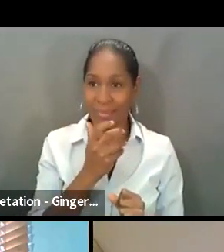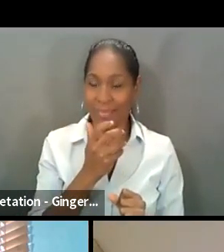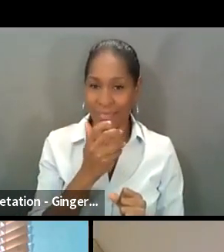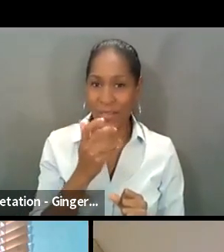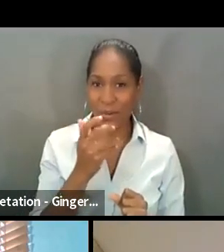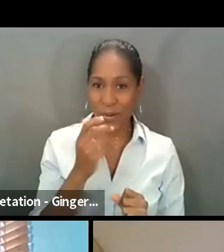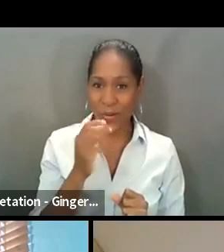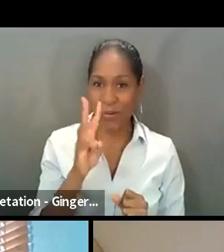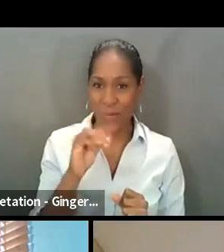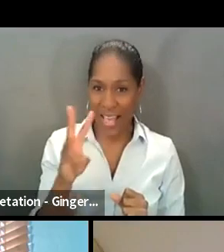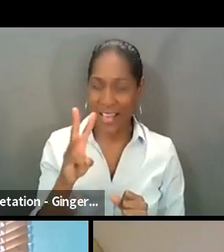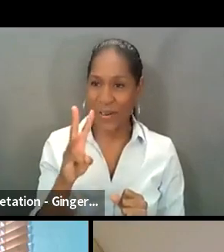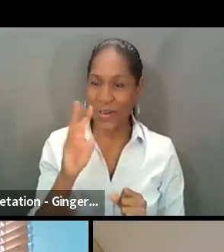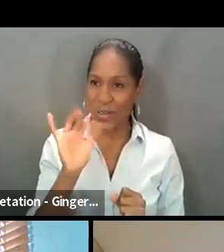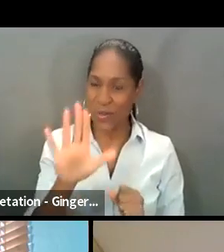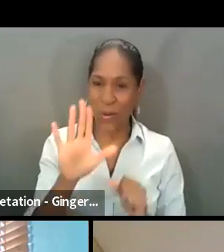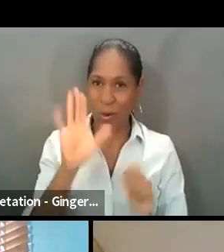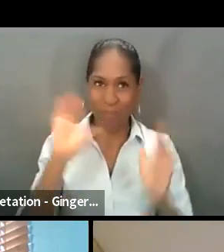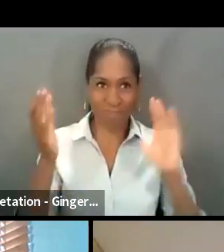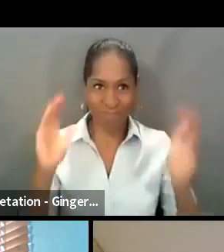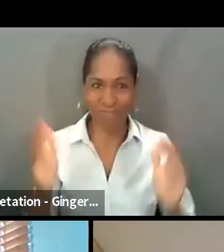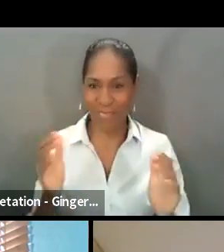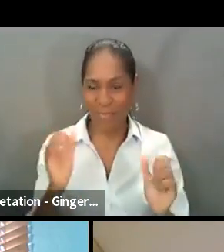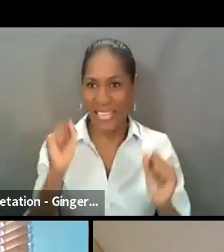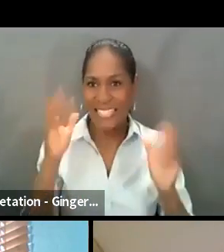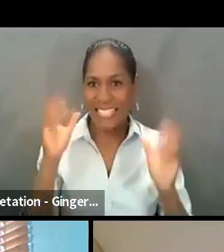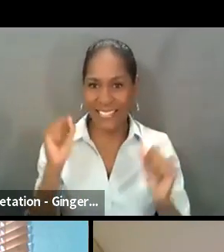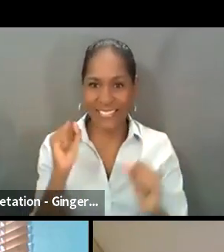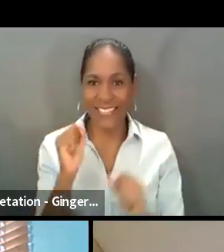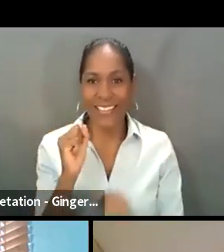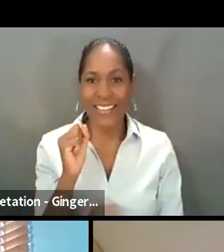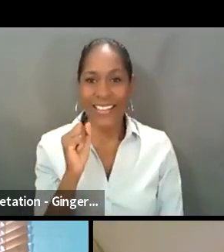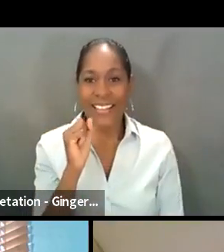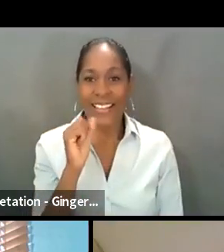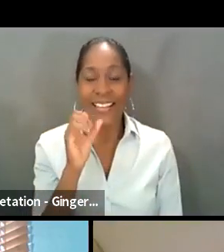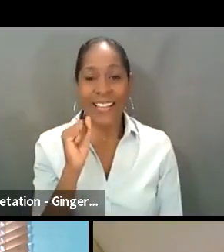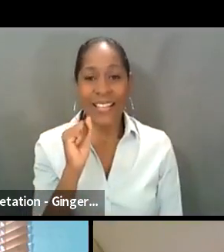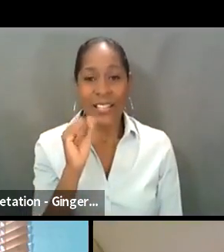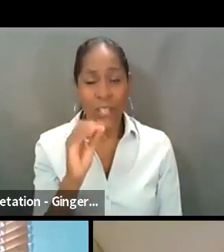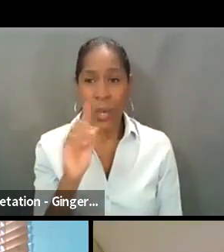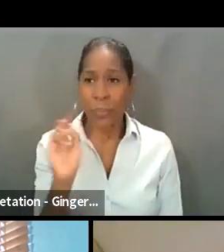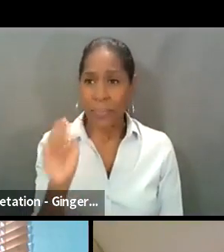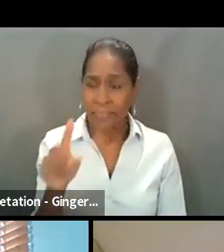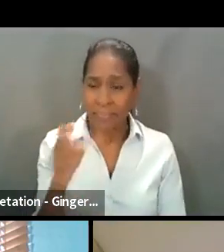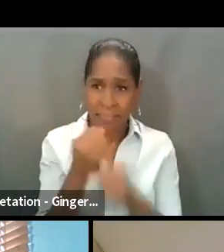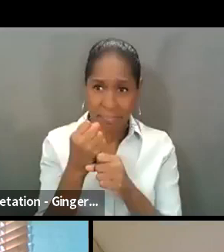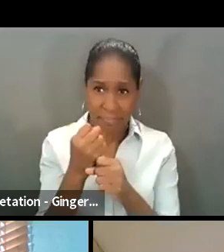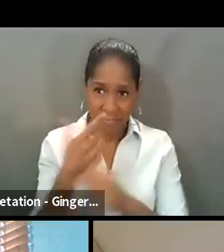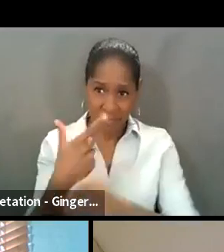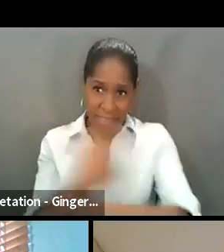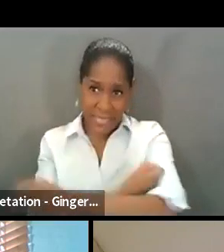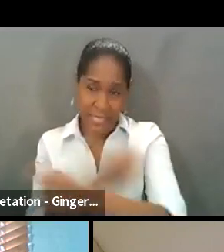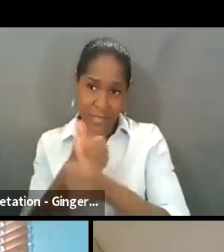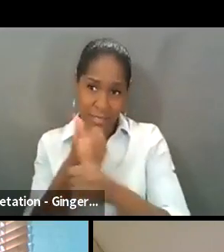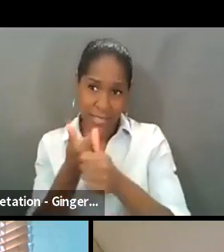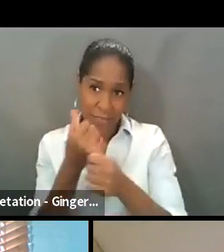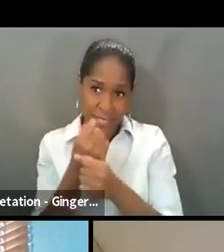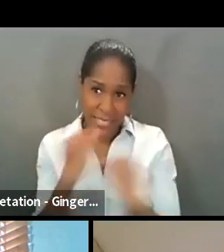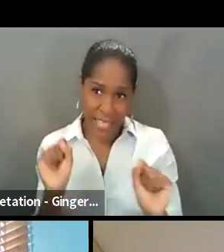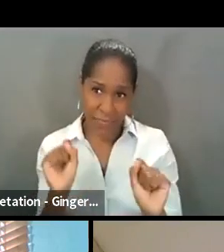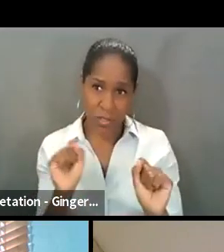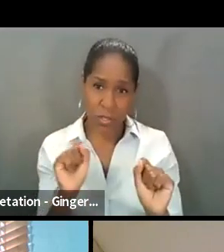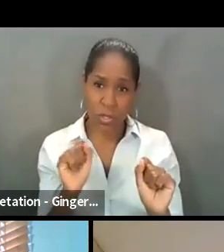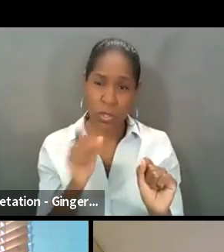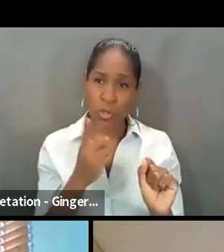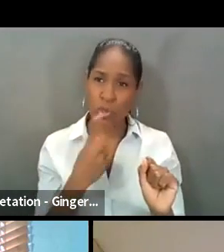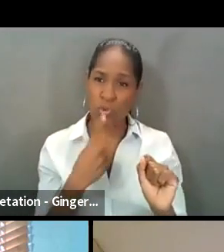it's an address. We got it. Yeah. So are they safe? Are vaccines safe? You said that it gives the outside of the cell. Does